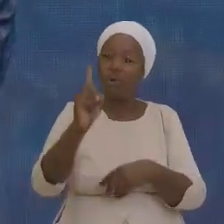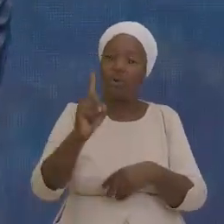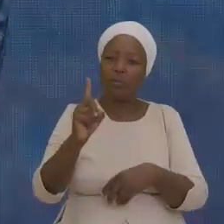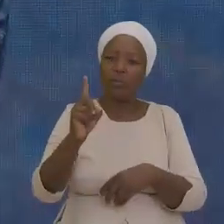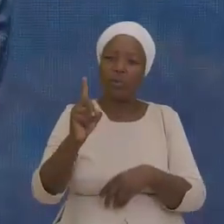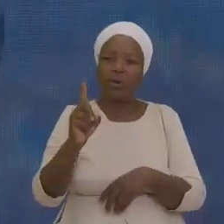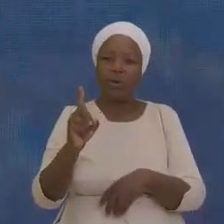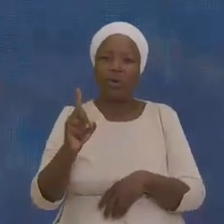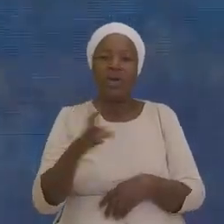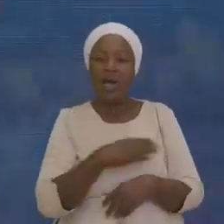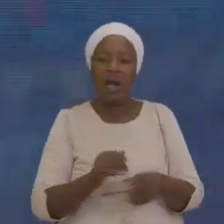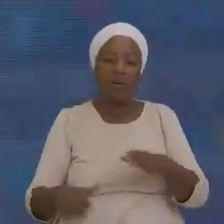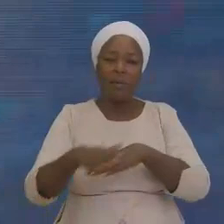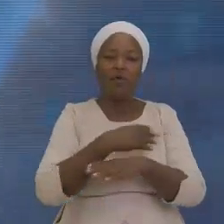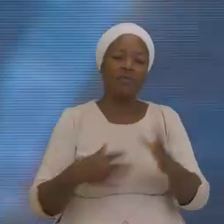the storm.